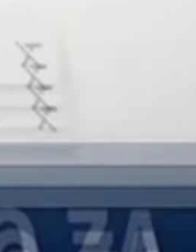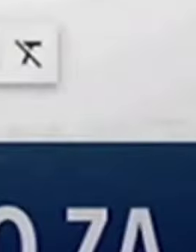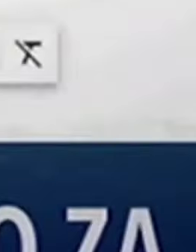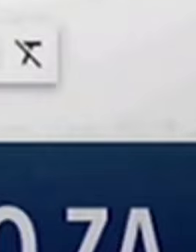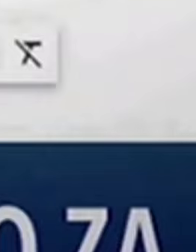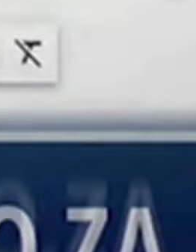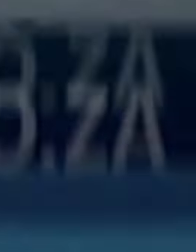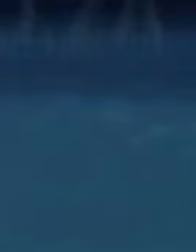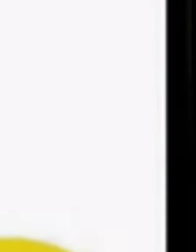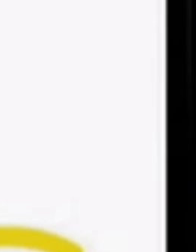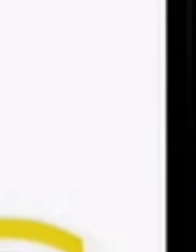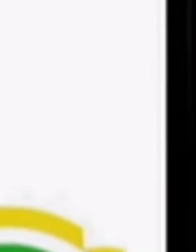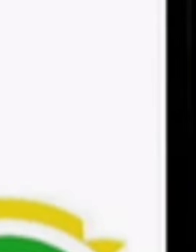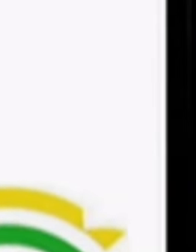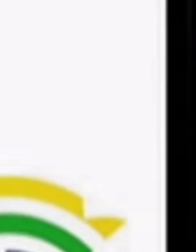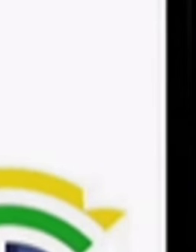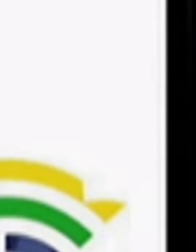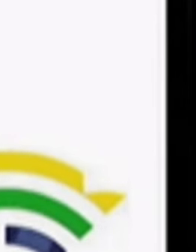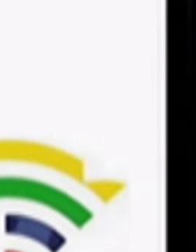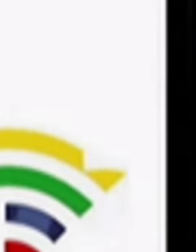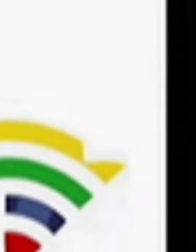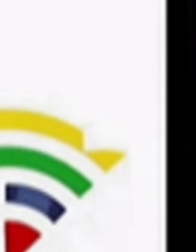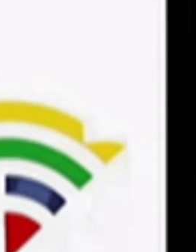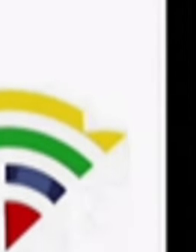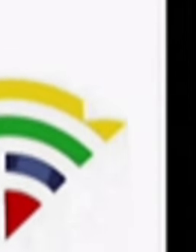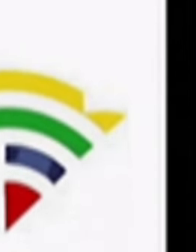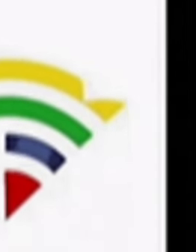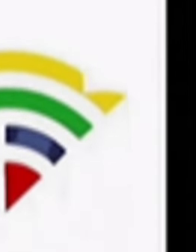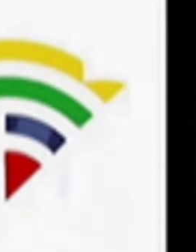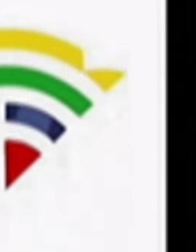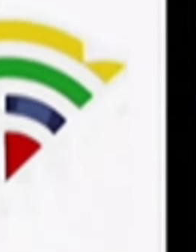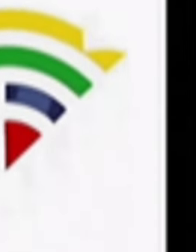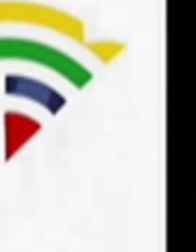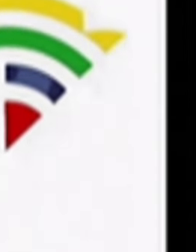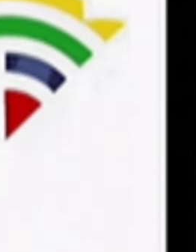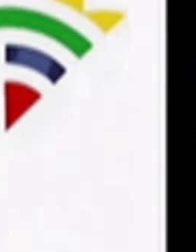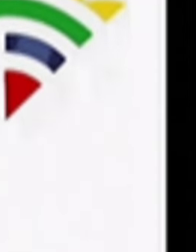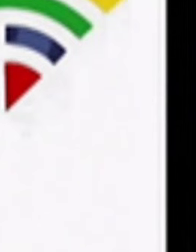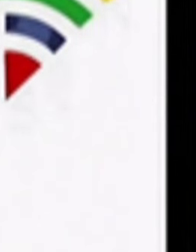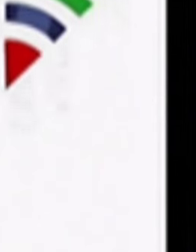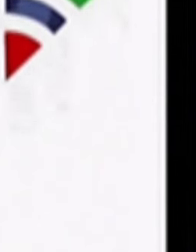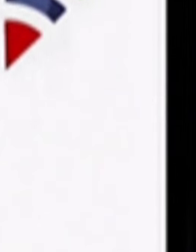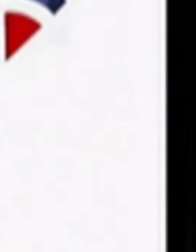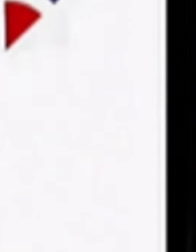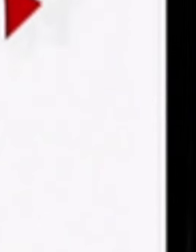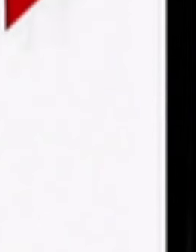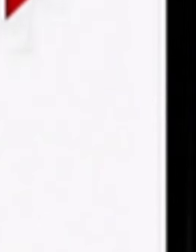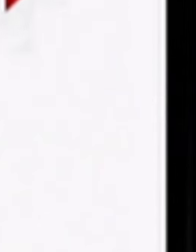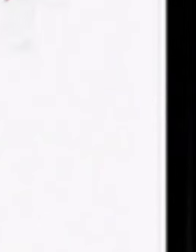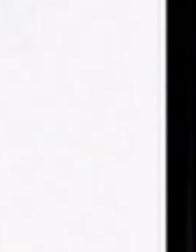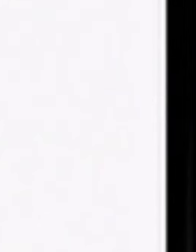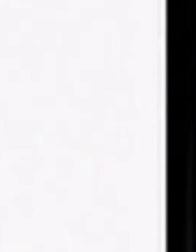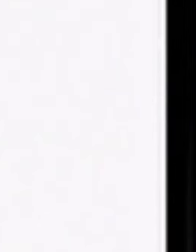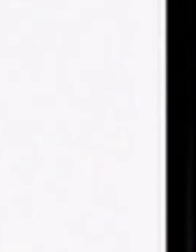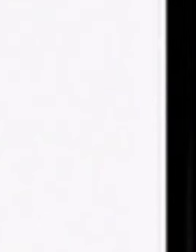news@sabc.co.za. SABC News, lentšu la gago le ikemetse ga re tsie letlhakopi.